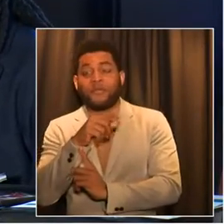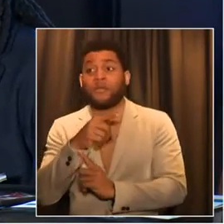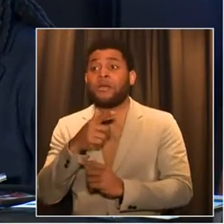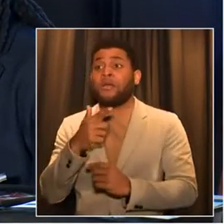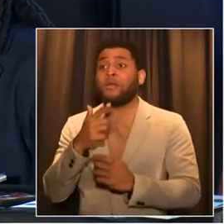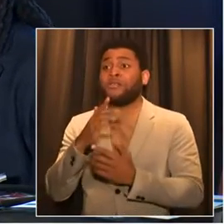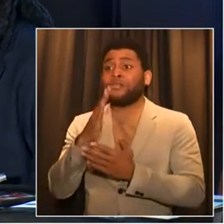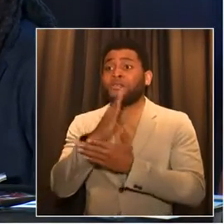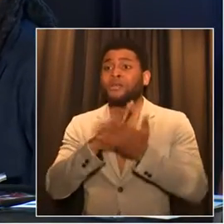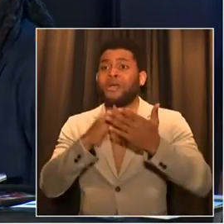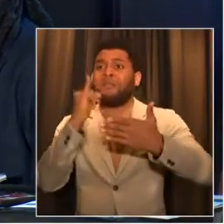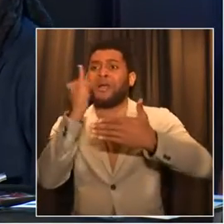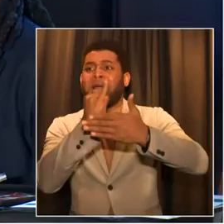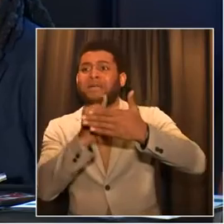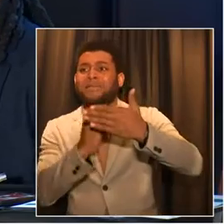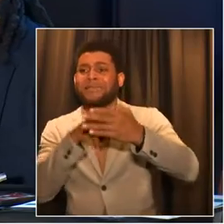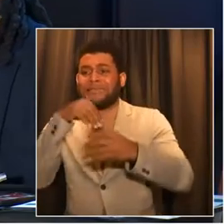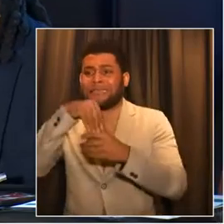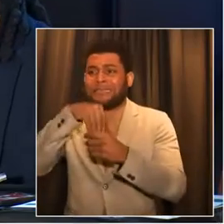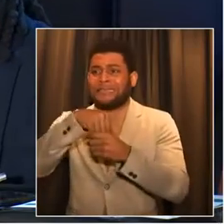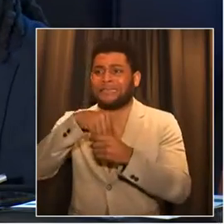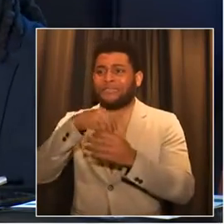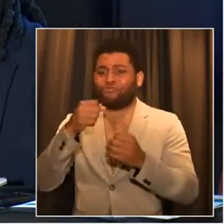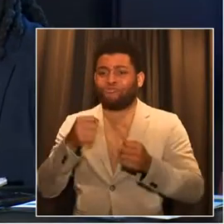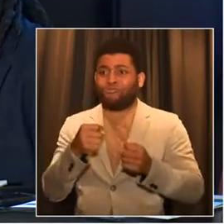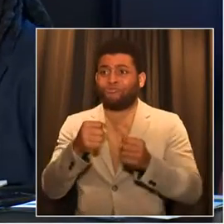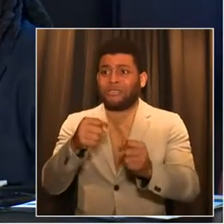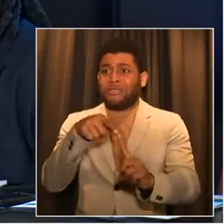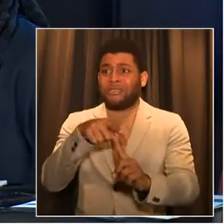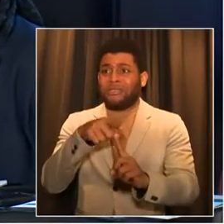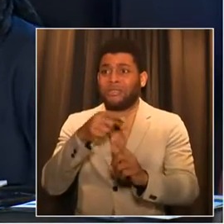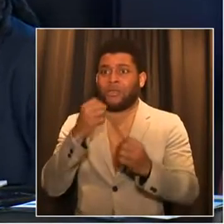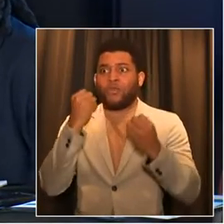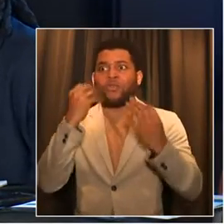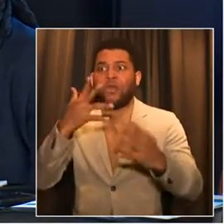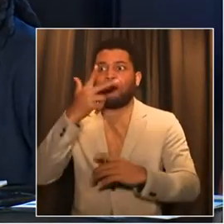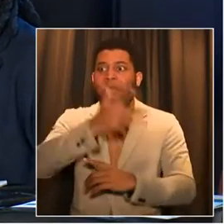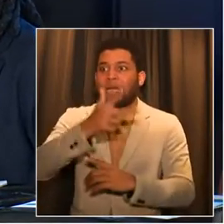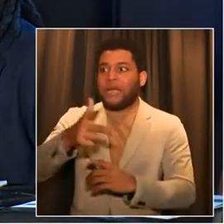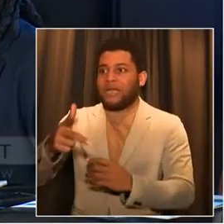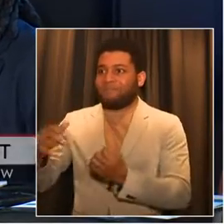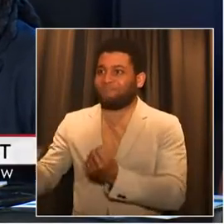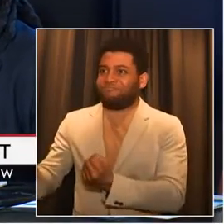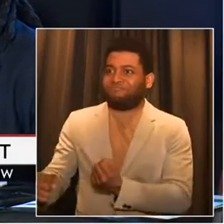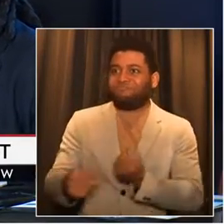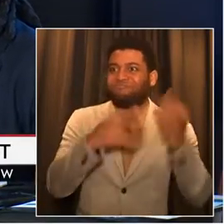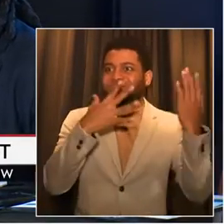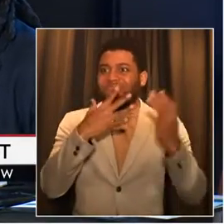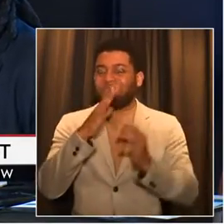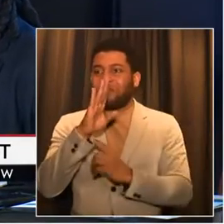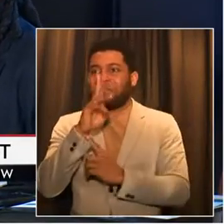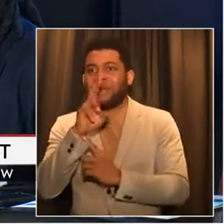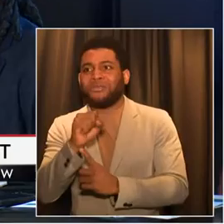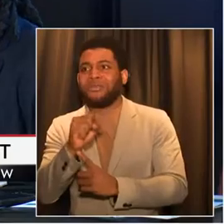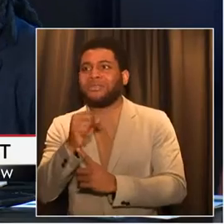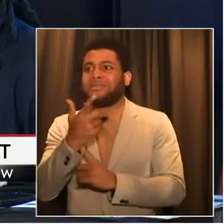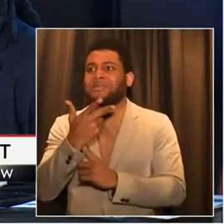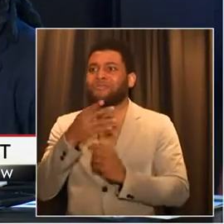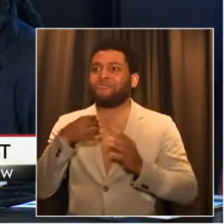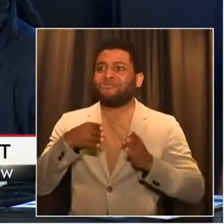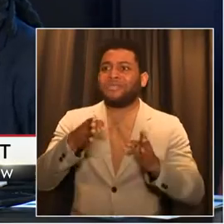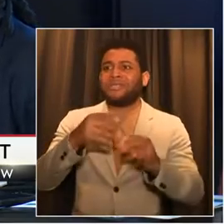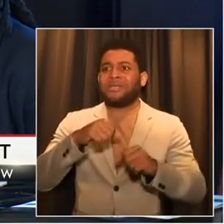street. And so we've eliminated a lot of our parking in the district, from bus lanes to bike lanes to streeteries to this